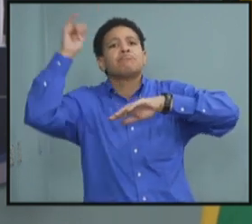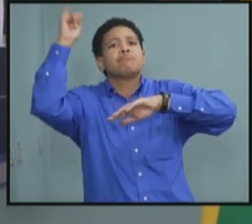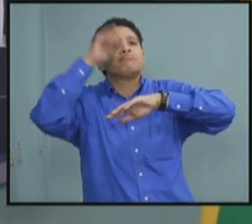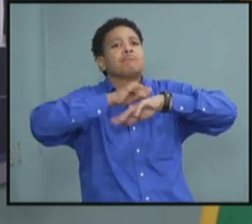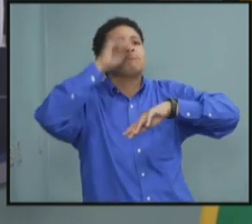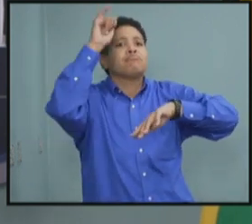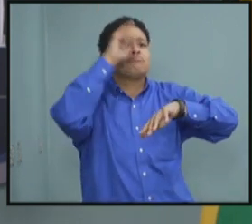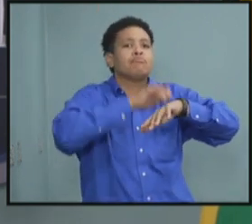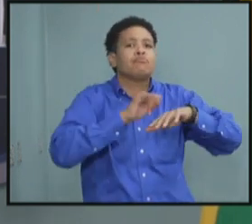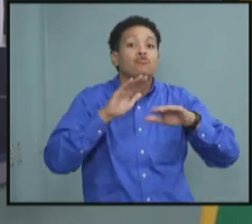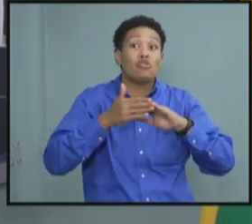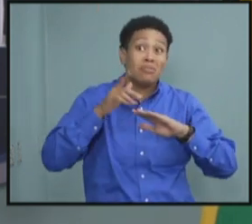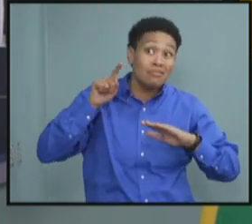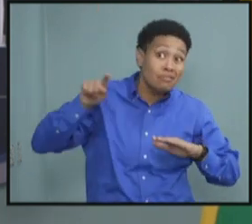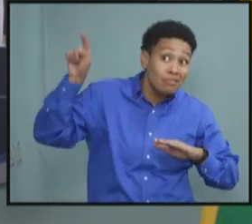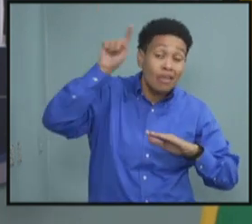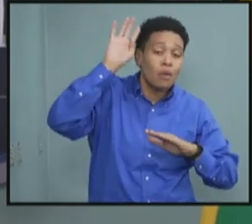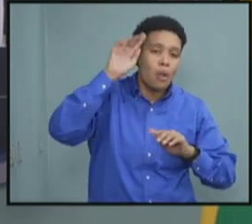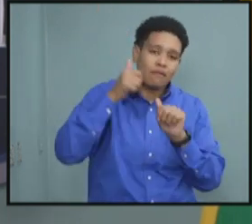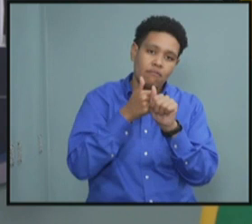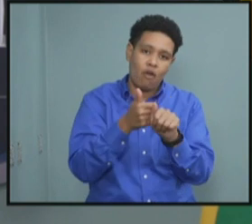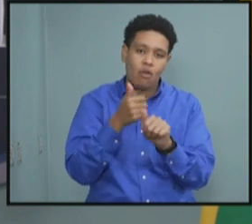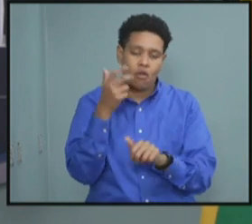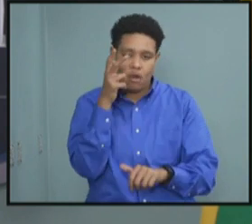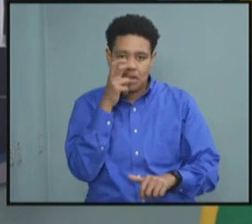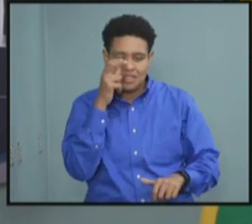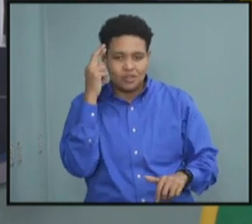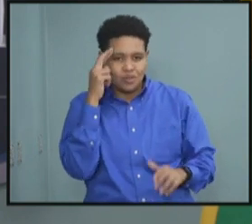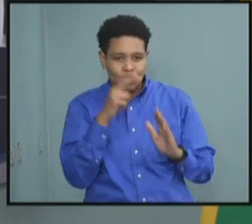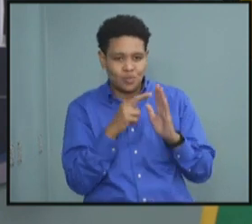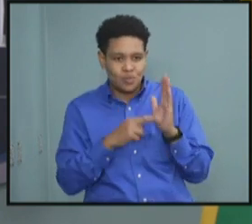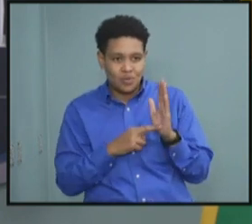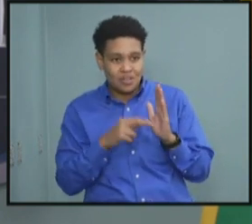have to follow the orders, because not